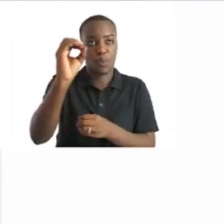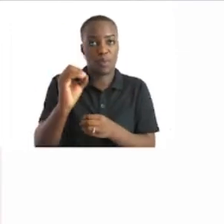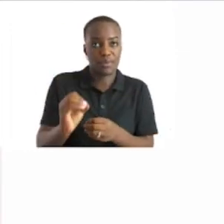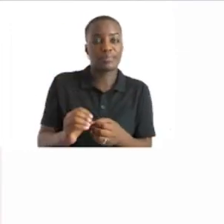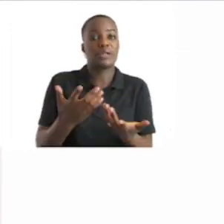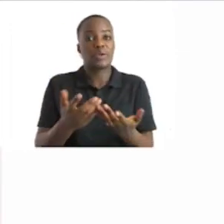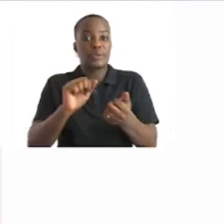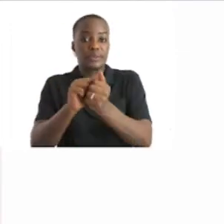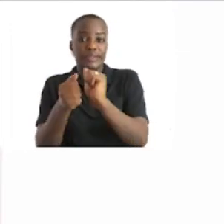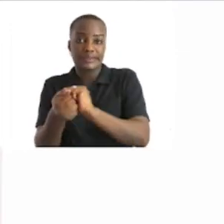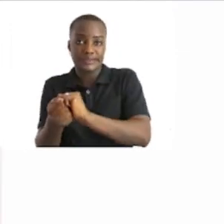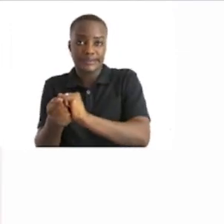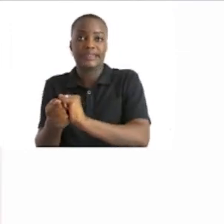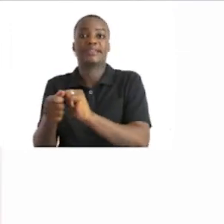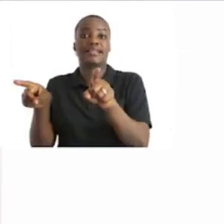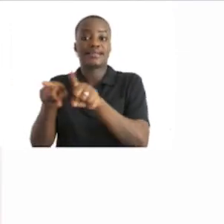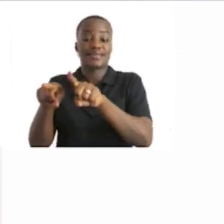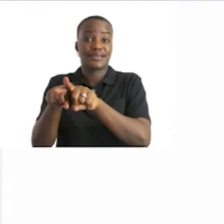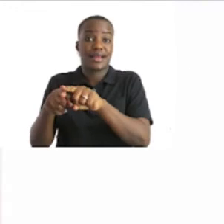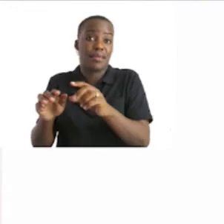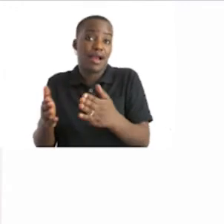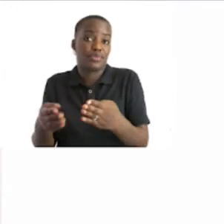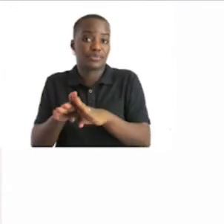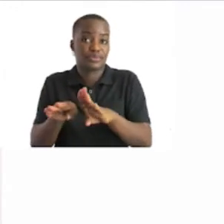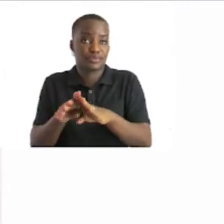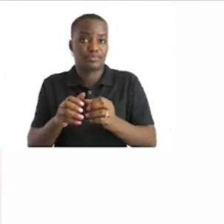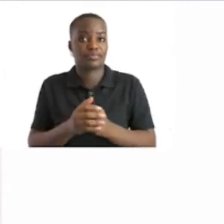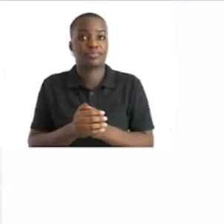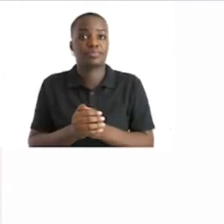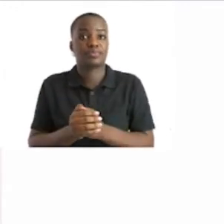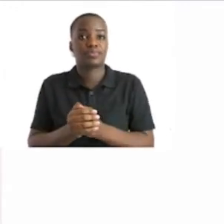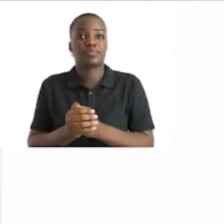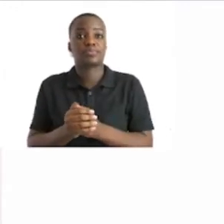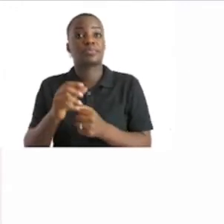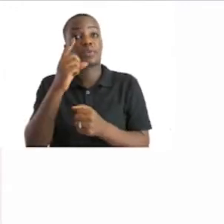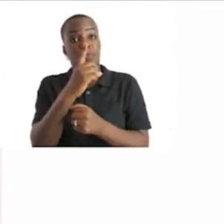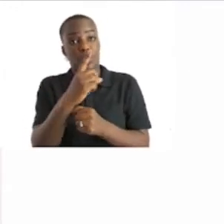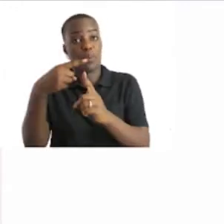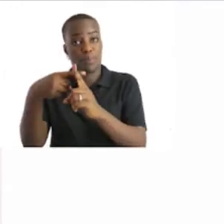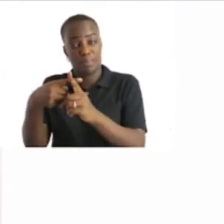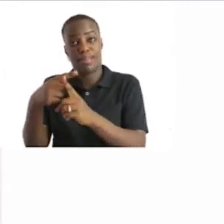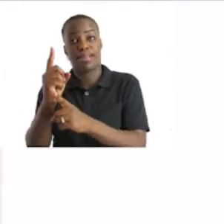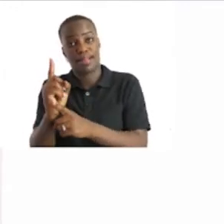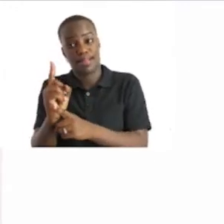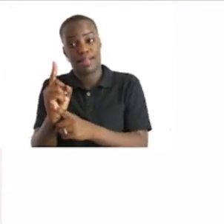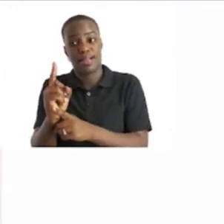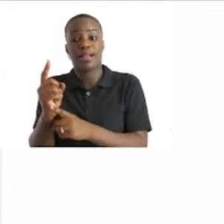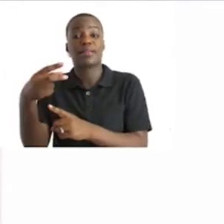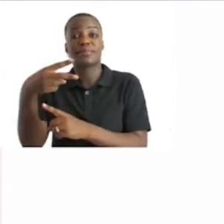across and do exactly how we did it on the board by saying 1 plus